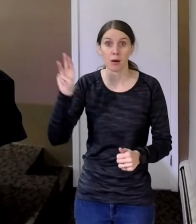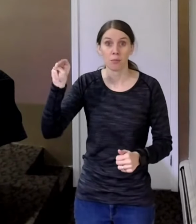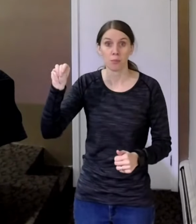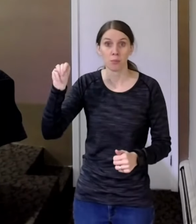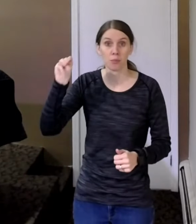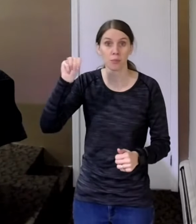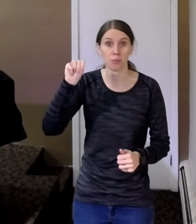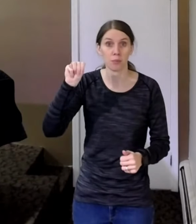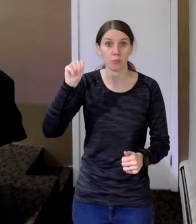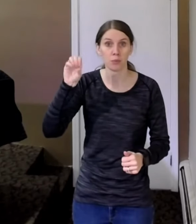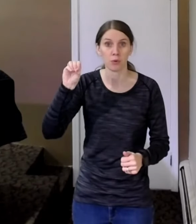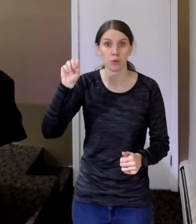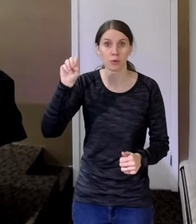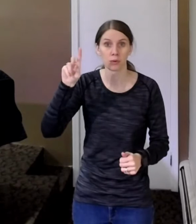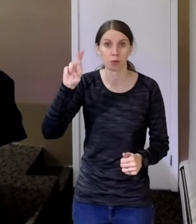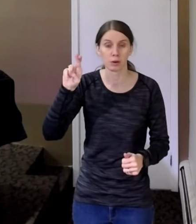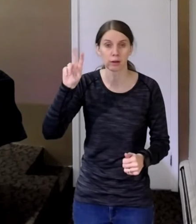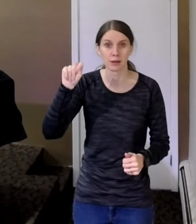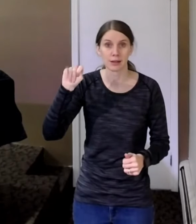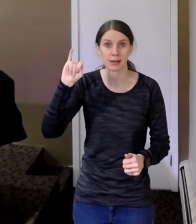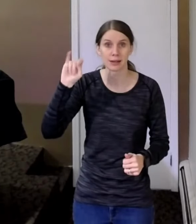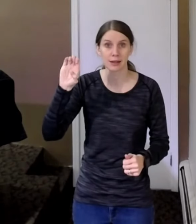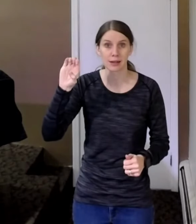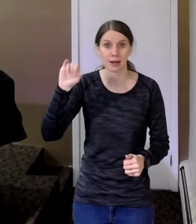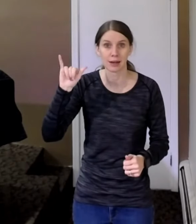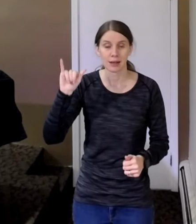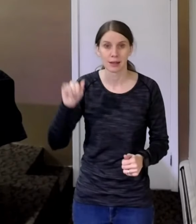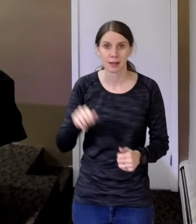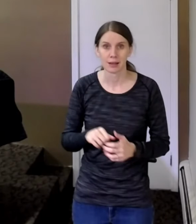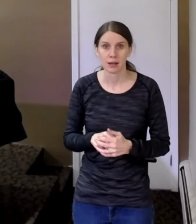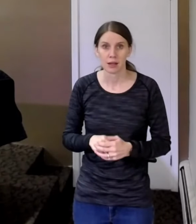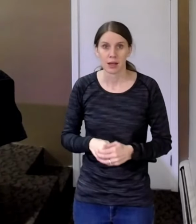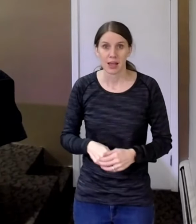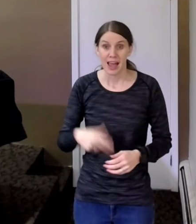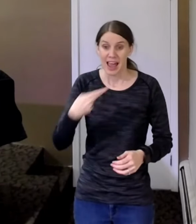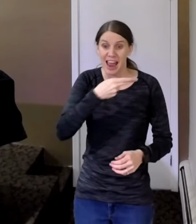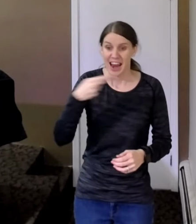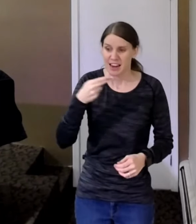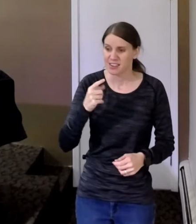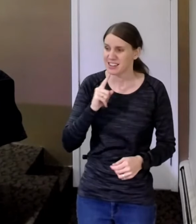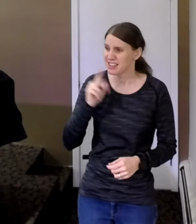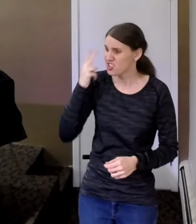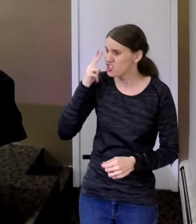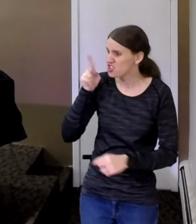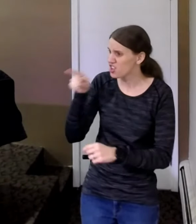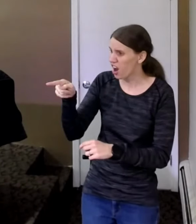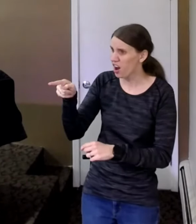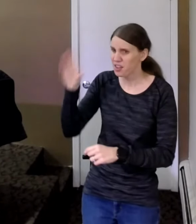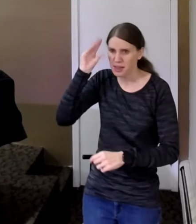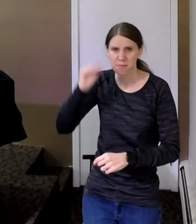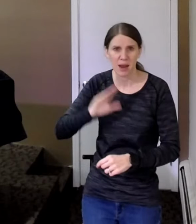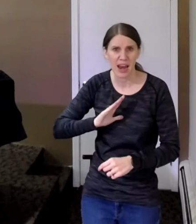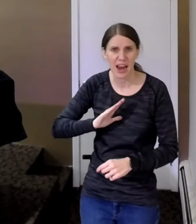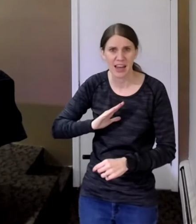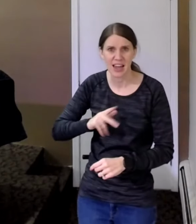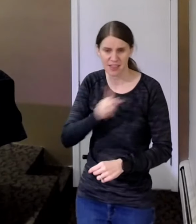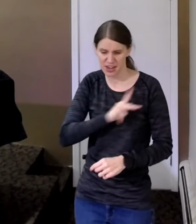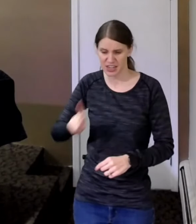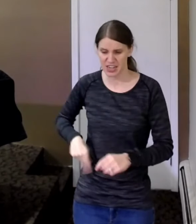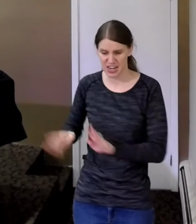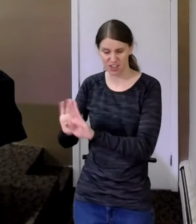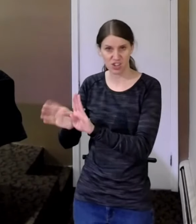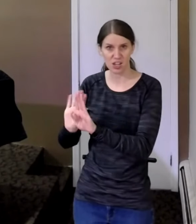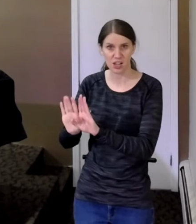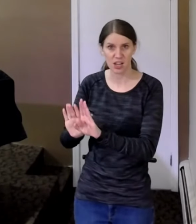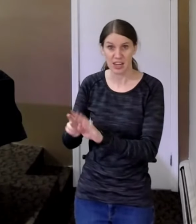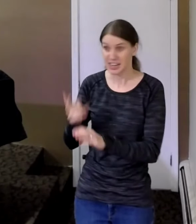It says in Esther 5, "But when Haman saw Mordecai in the king's gate, that he stood not